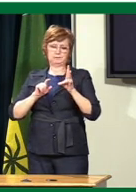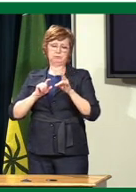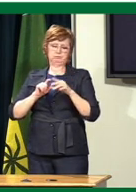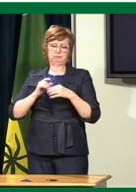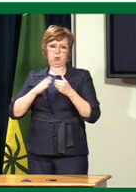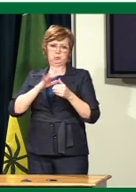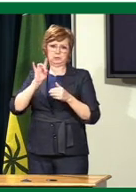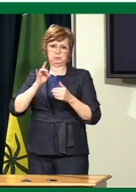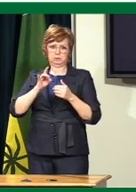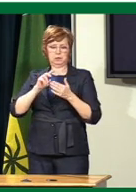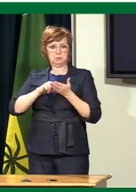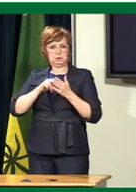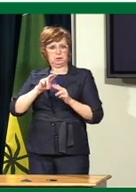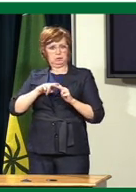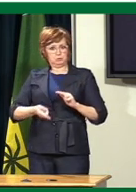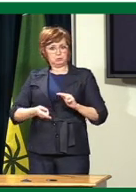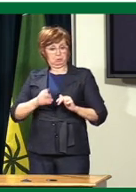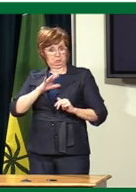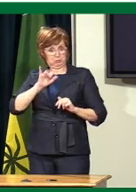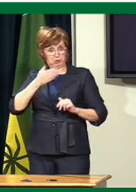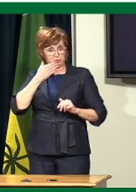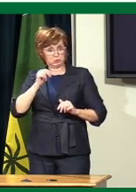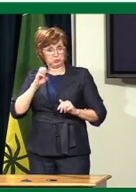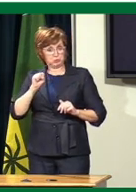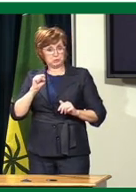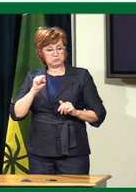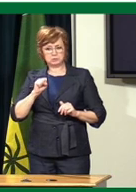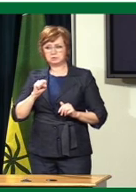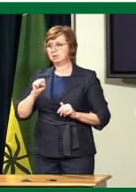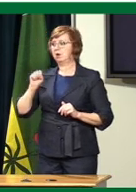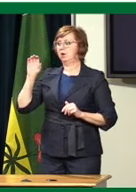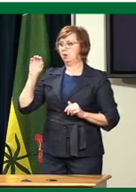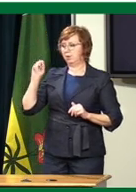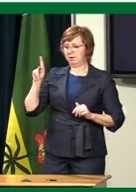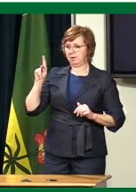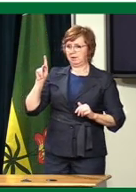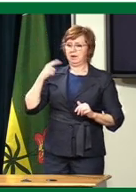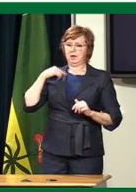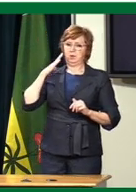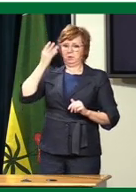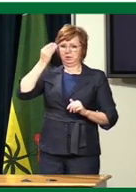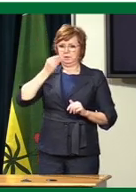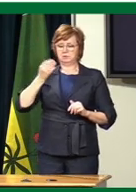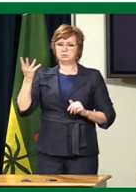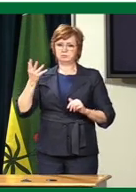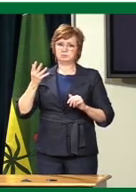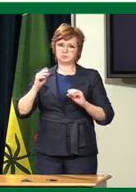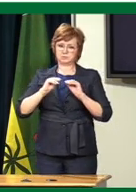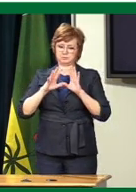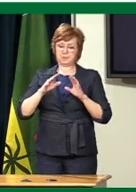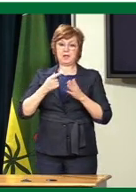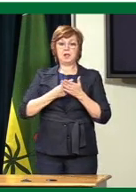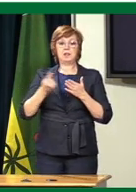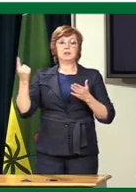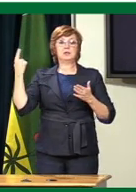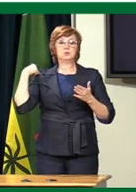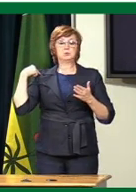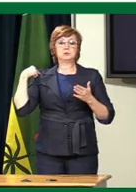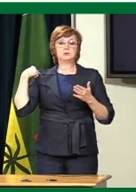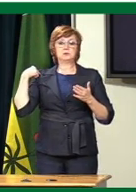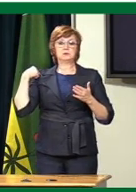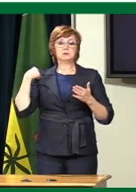So good question, and I just want to clarify. So when we went back to 11, that was sort of a point in time that day. The numbers we're talking about today are more